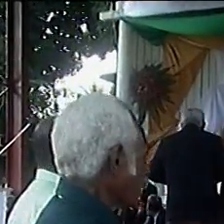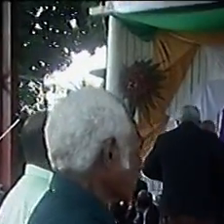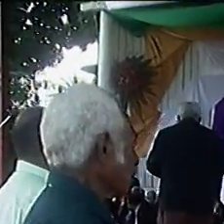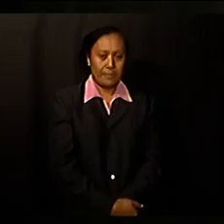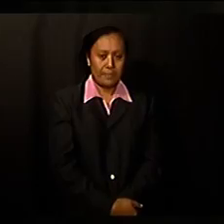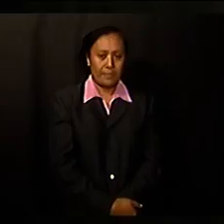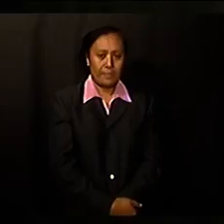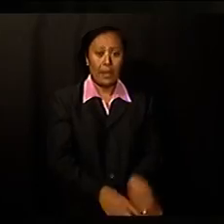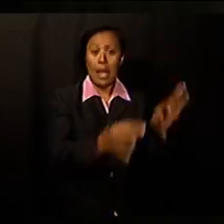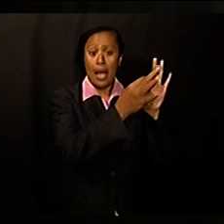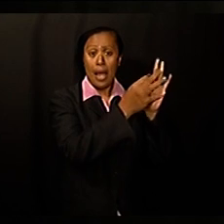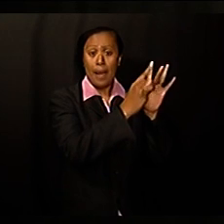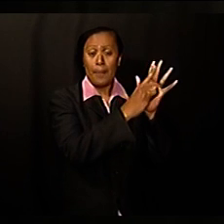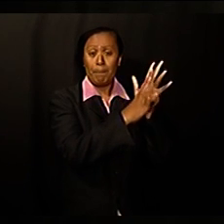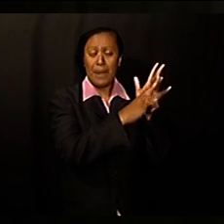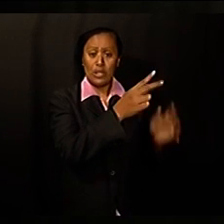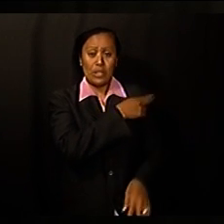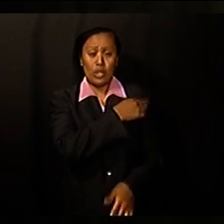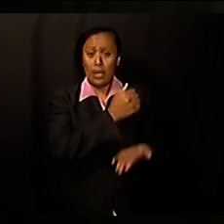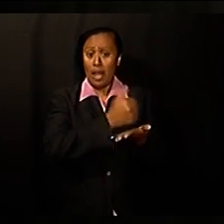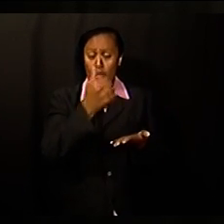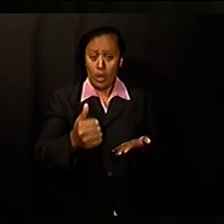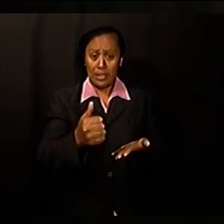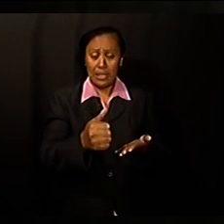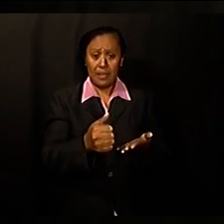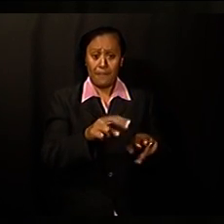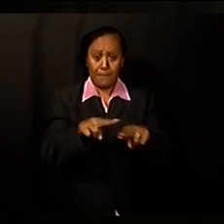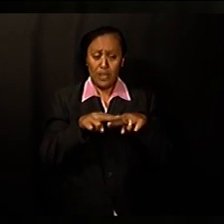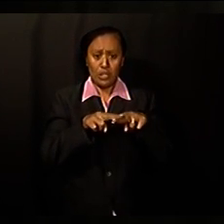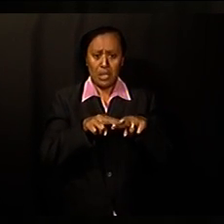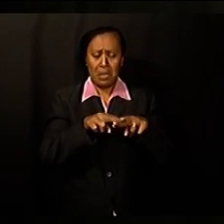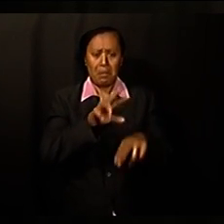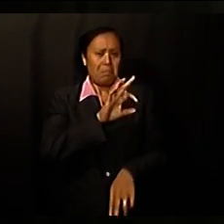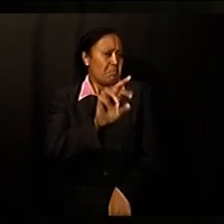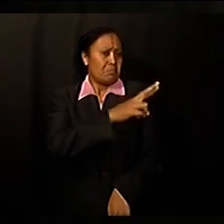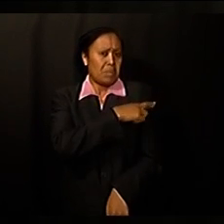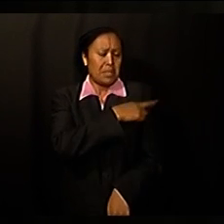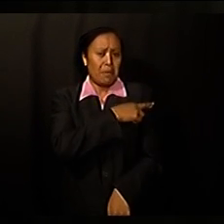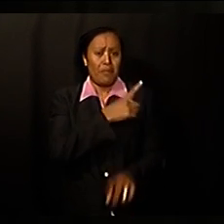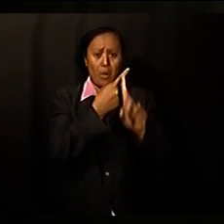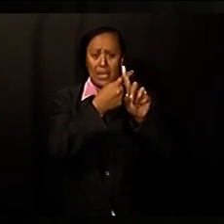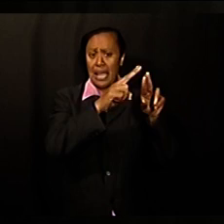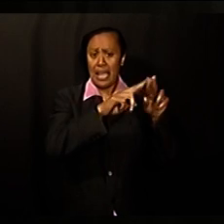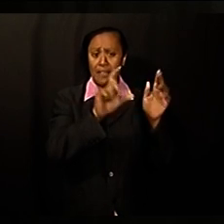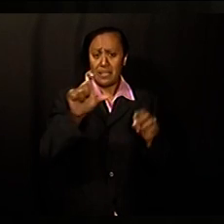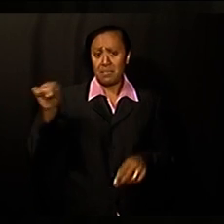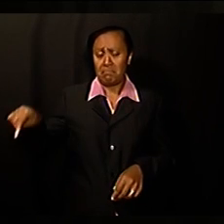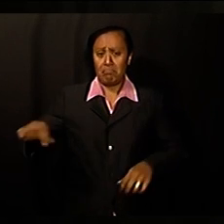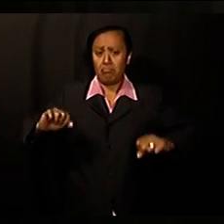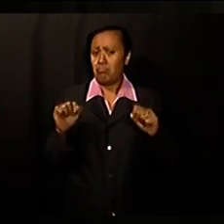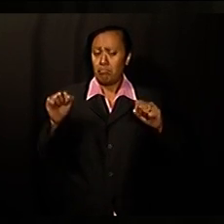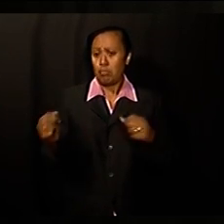land. The Biosecurity Authority of Fiji is not responsible for the closure of KFC outlets in